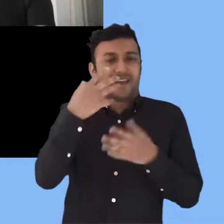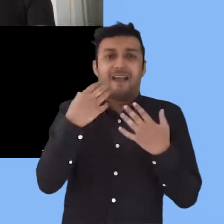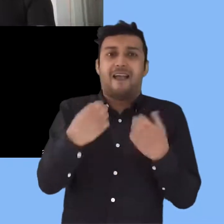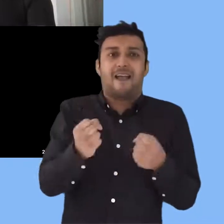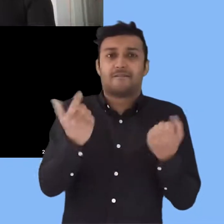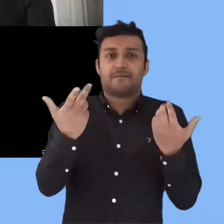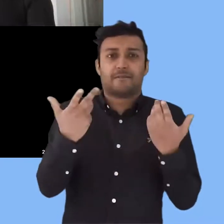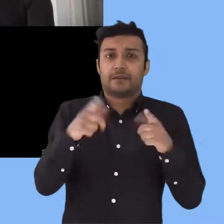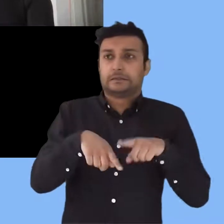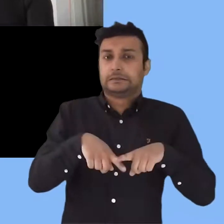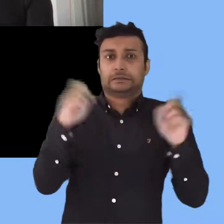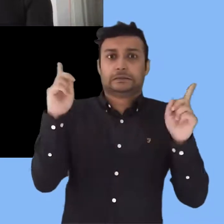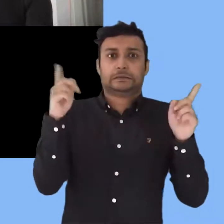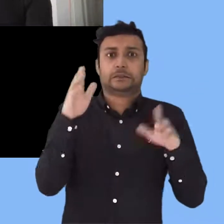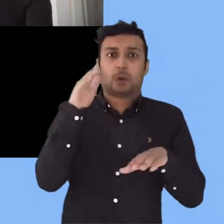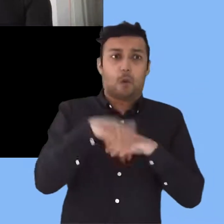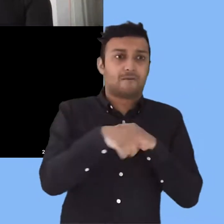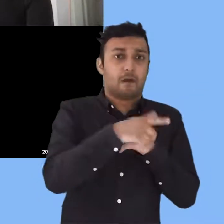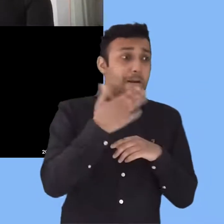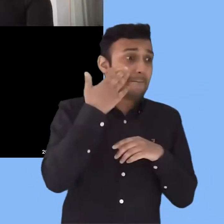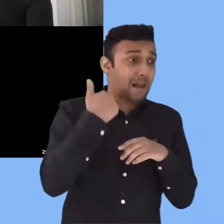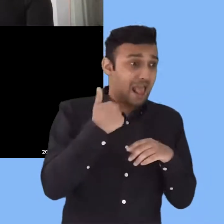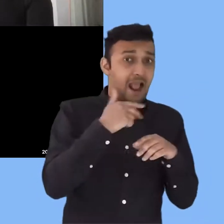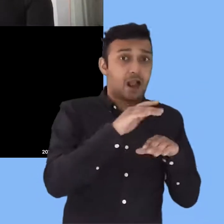between the number of white and Black practitioners?